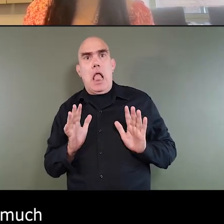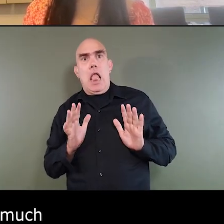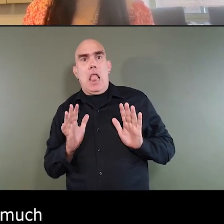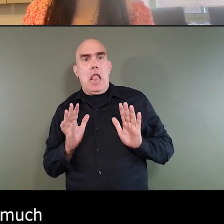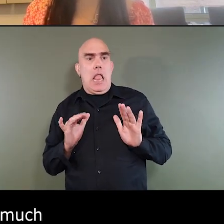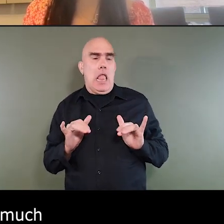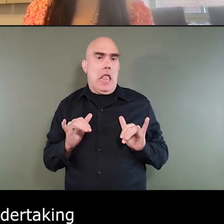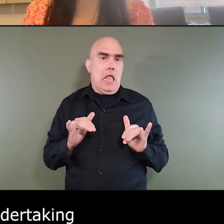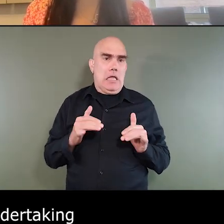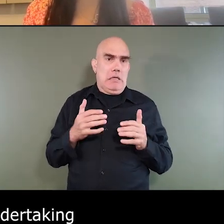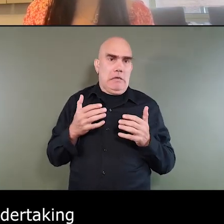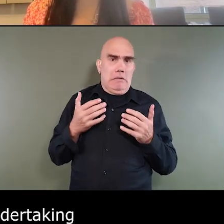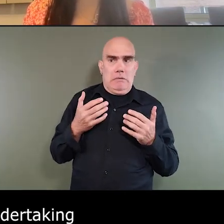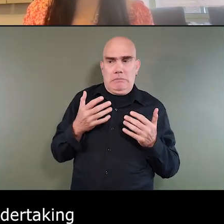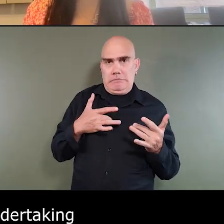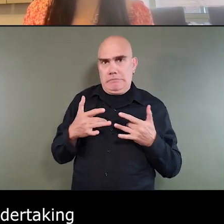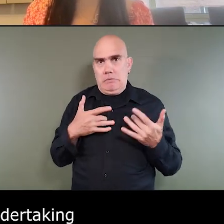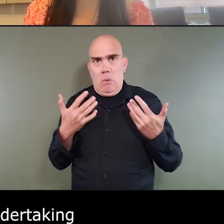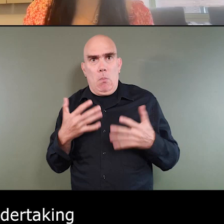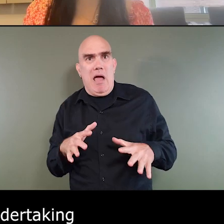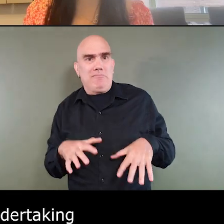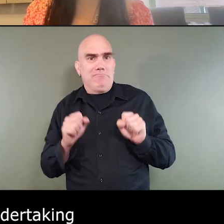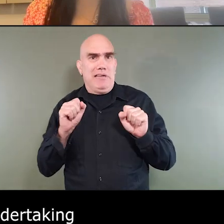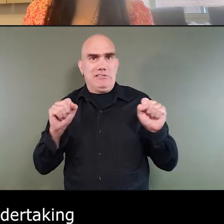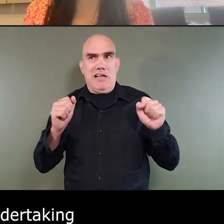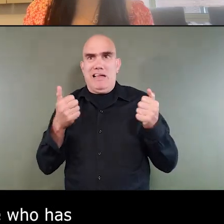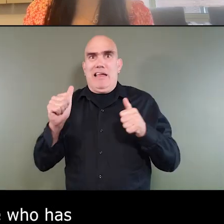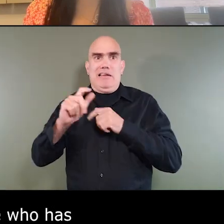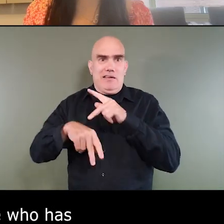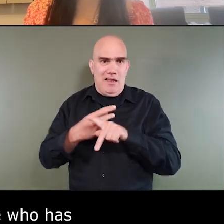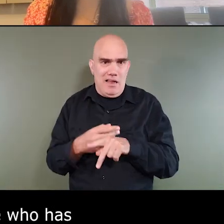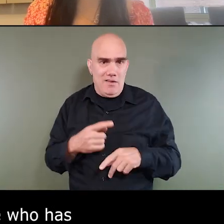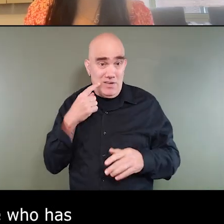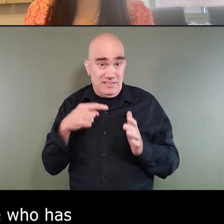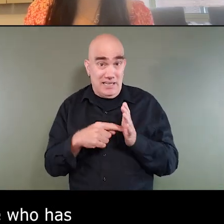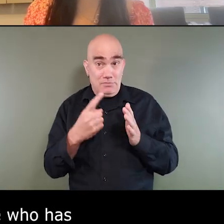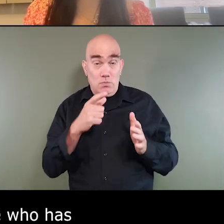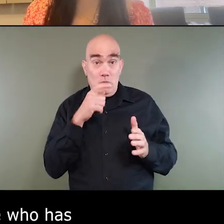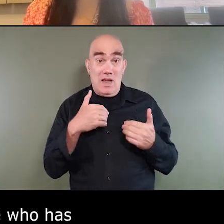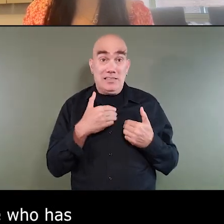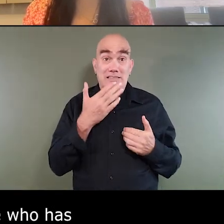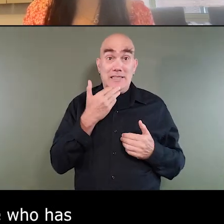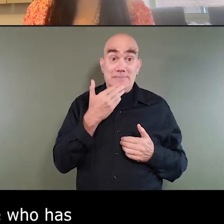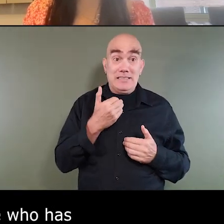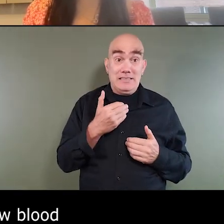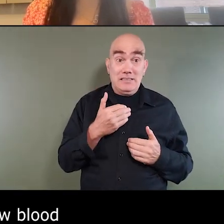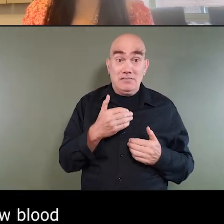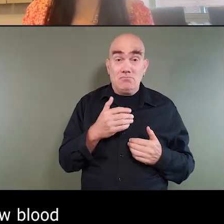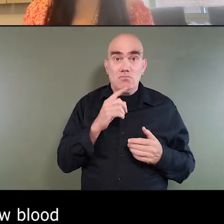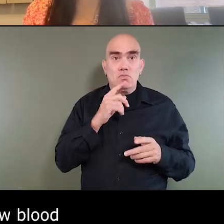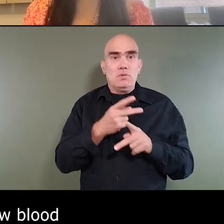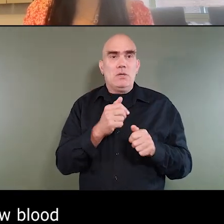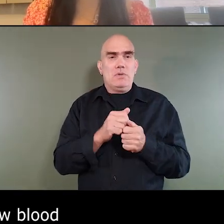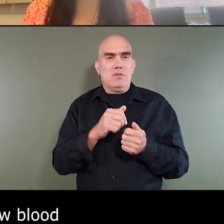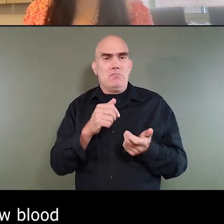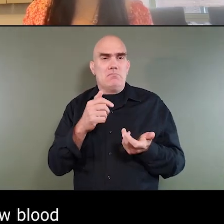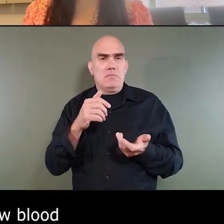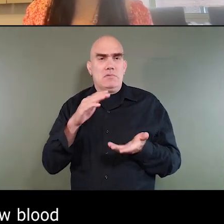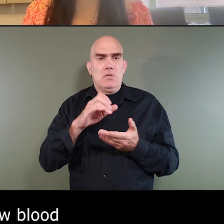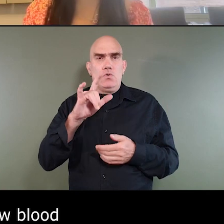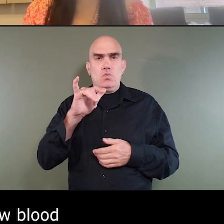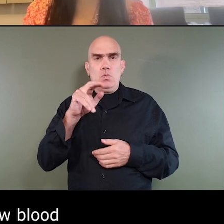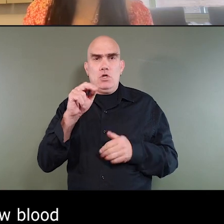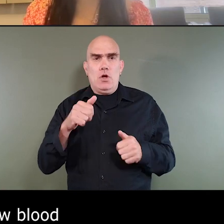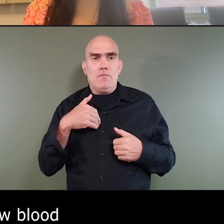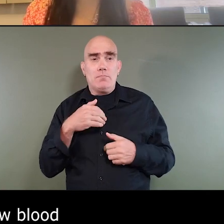are reluctant or concerned about undertaking exercise because, for example, someone who has diabetes who's treated with insulin could have low